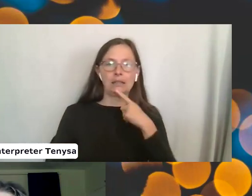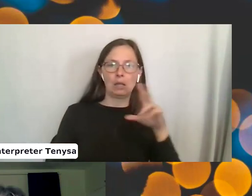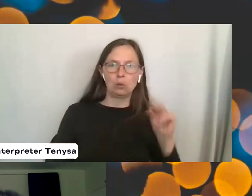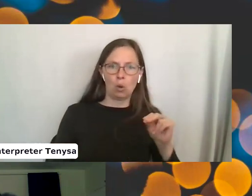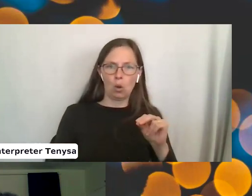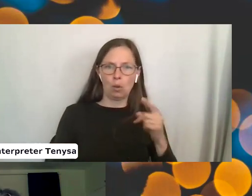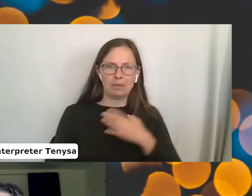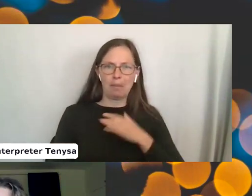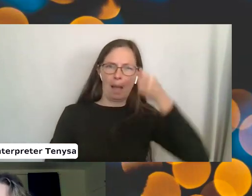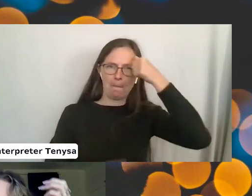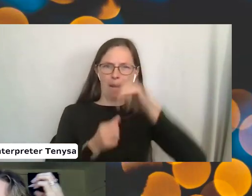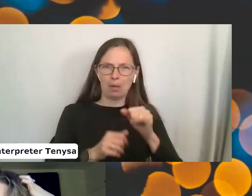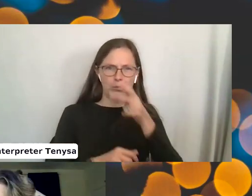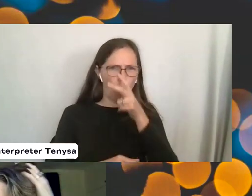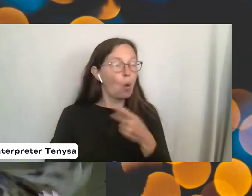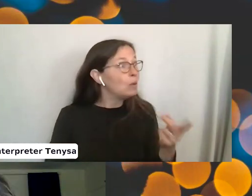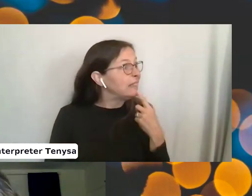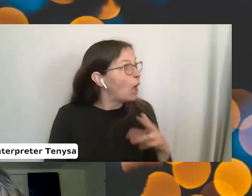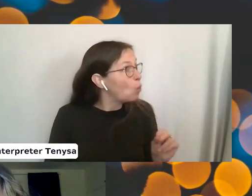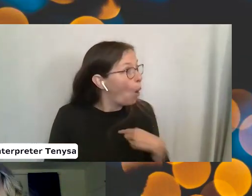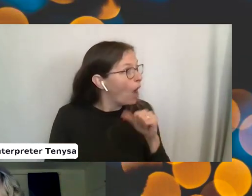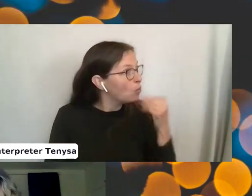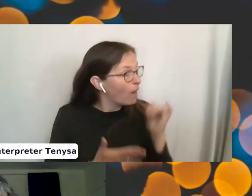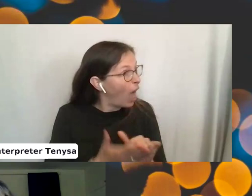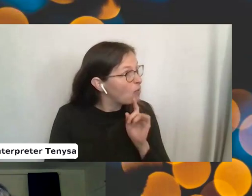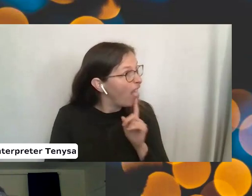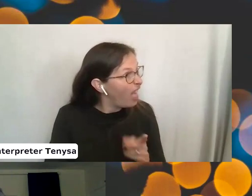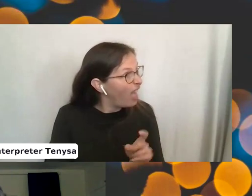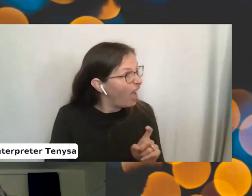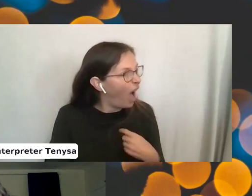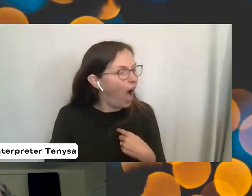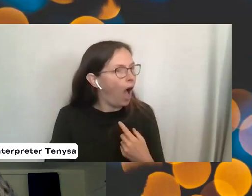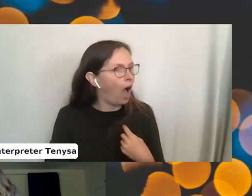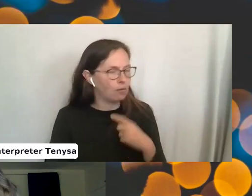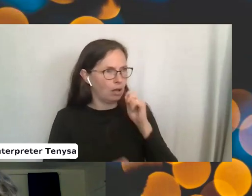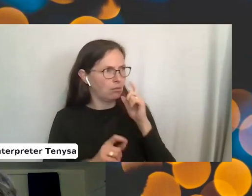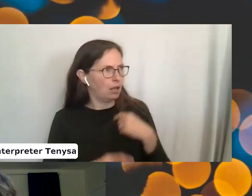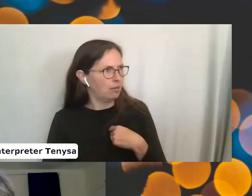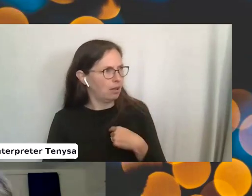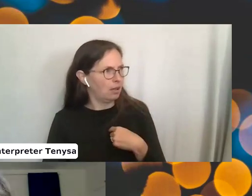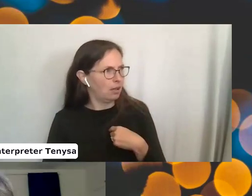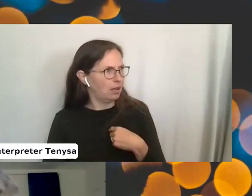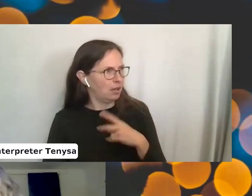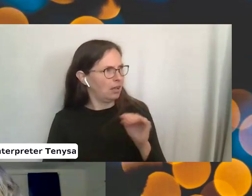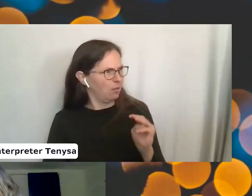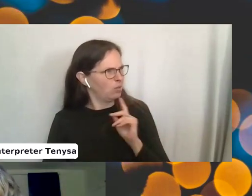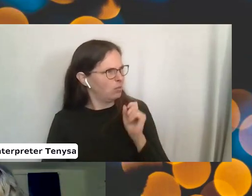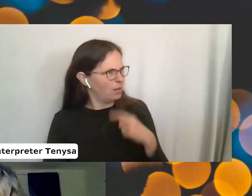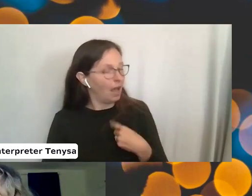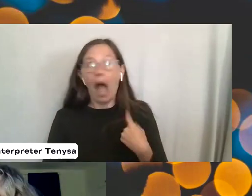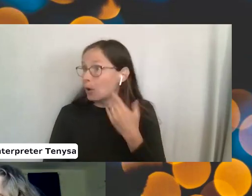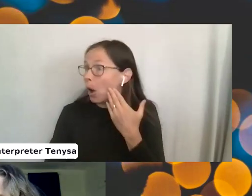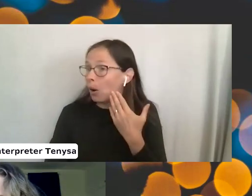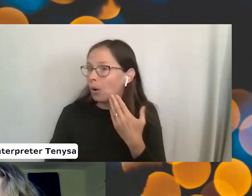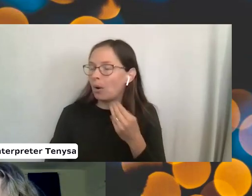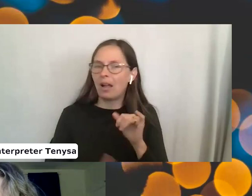said no. I didn't know that. Yeah. Really? That surprises me, Kim Rhodes. I know. Well, and that